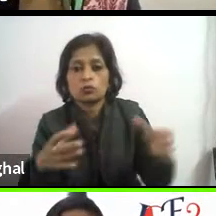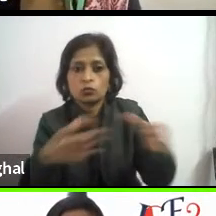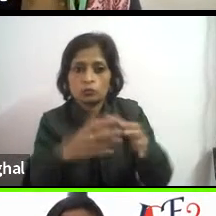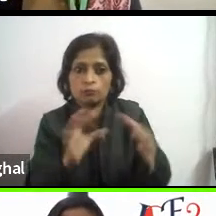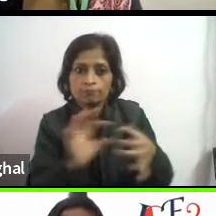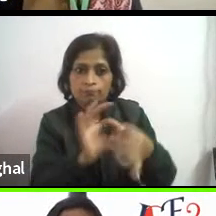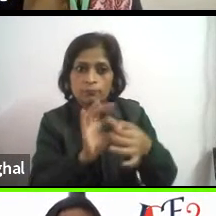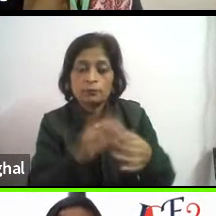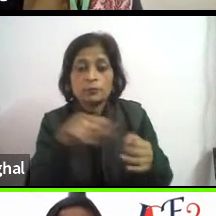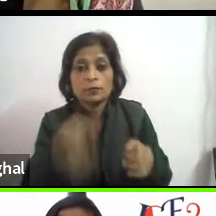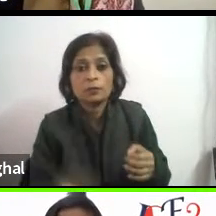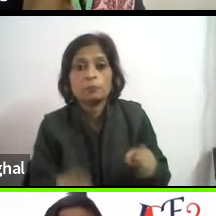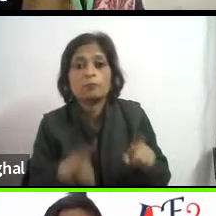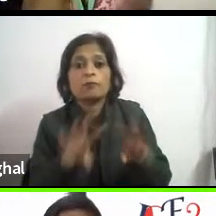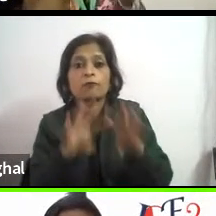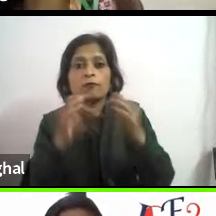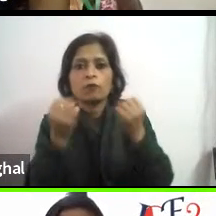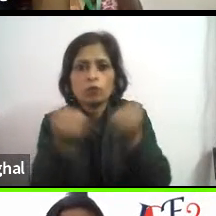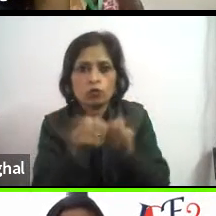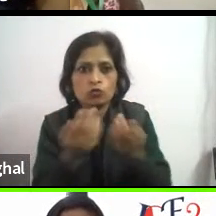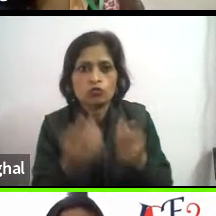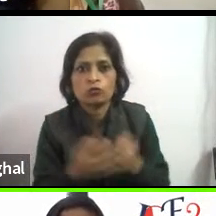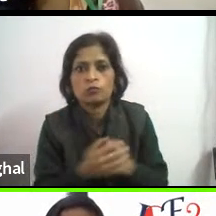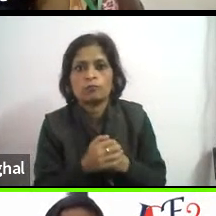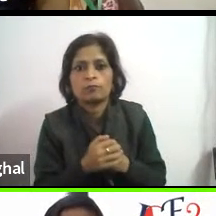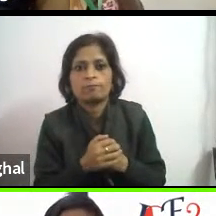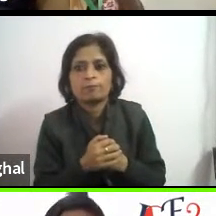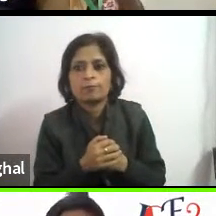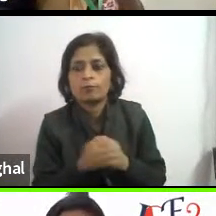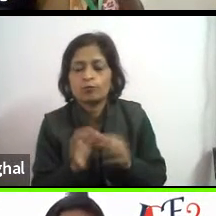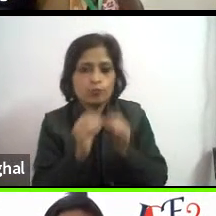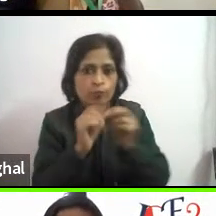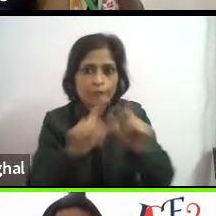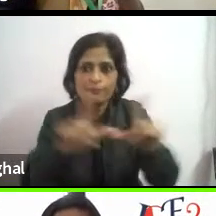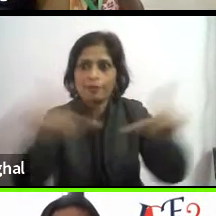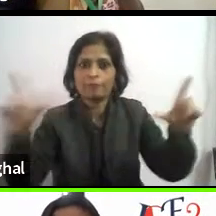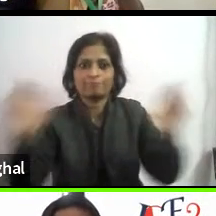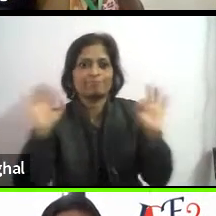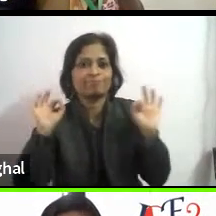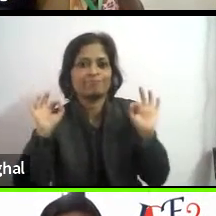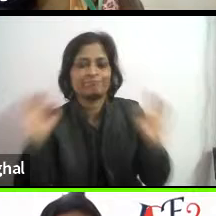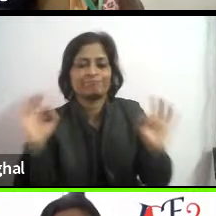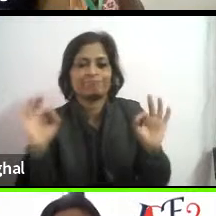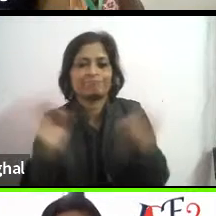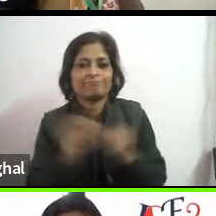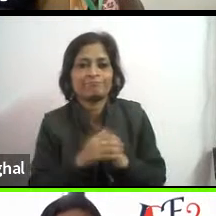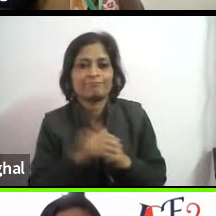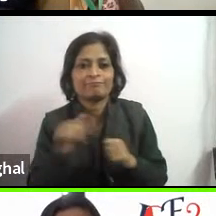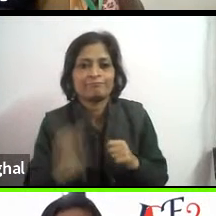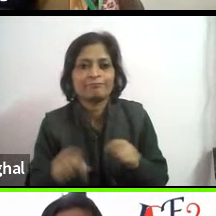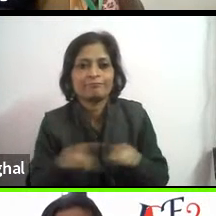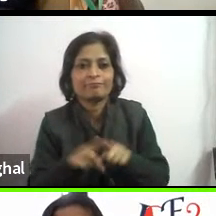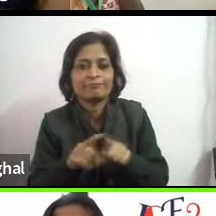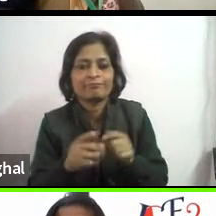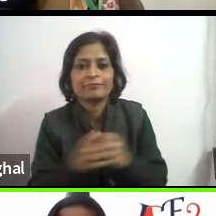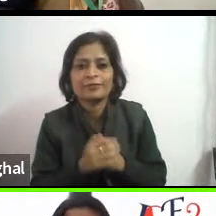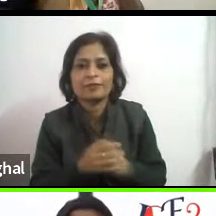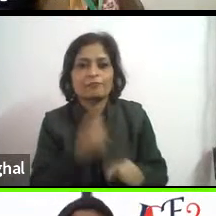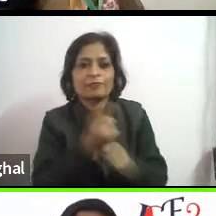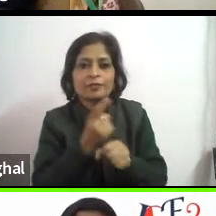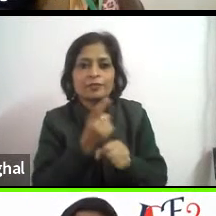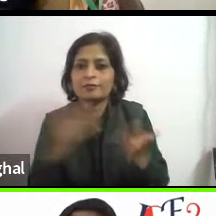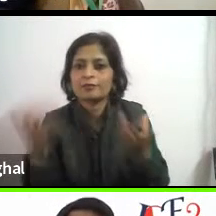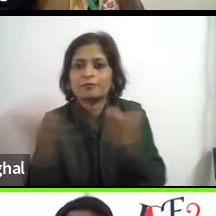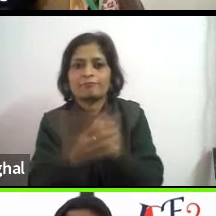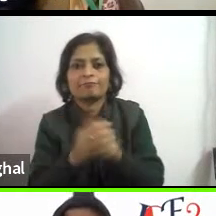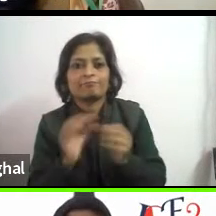make this event a grand takeoff today. And not to mention our wonderful faculty who have